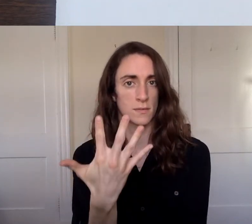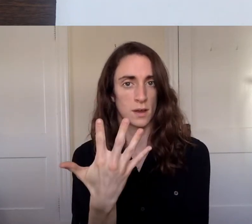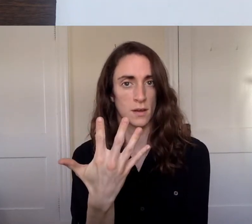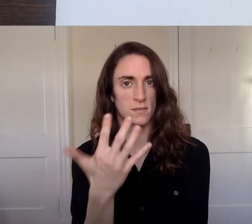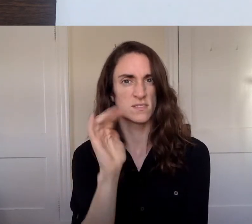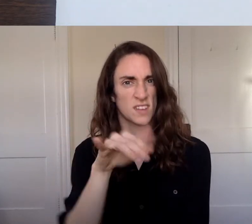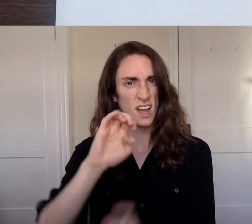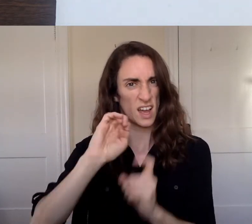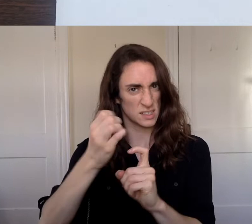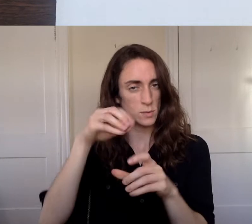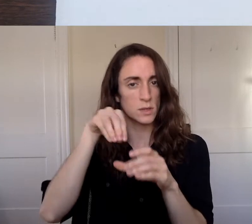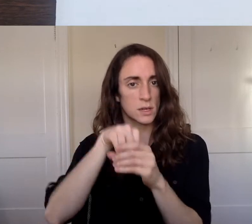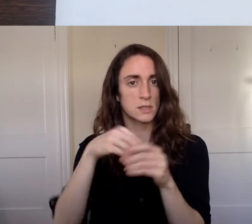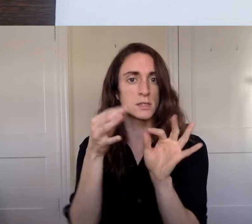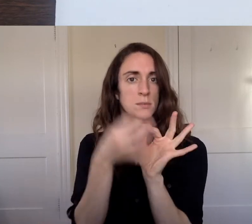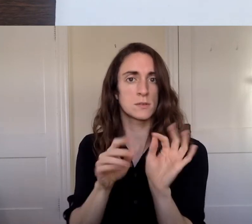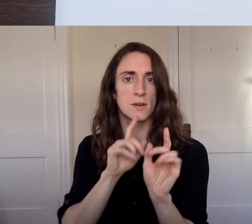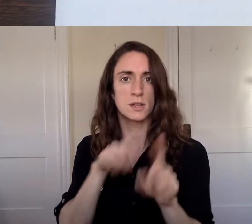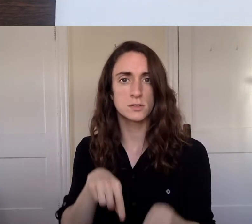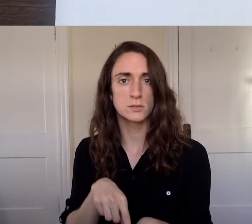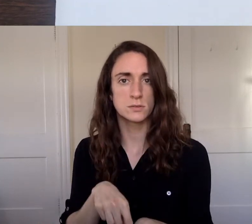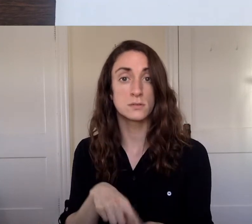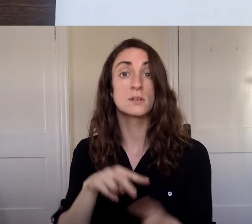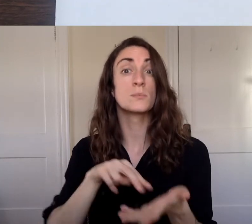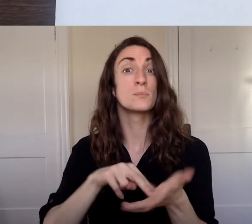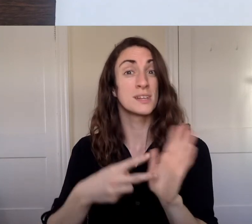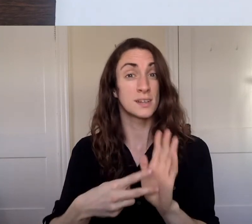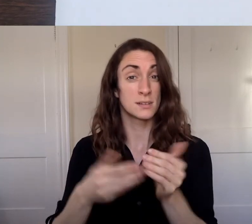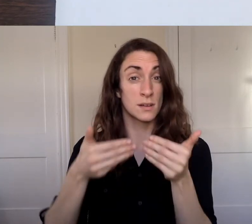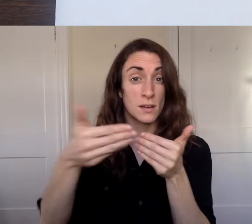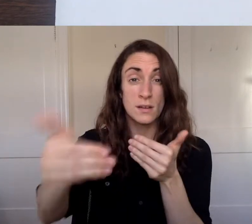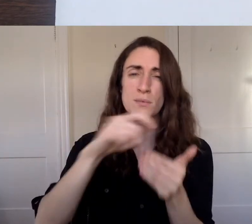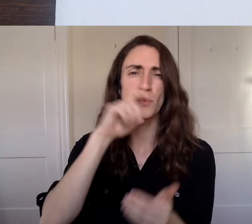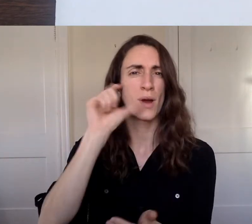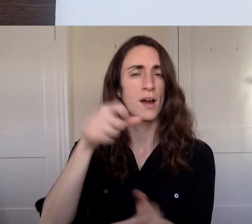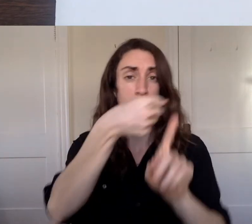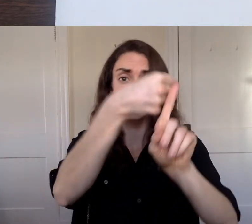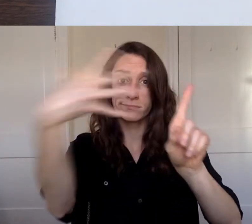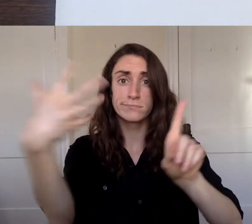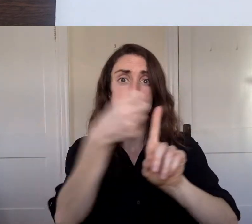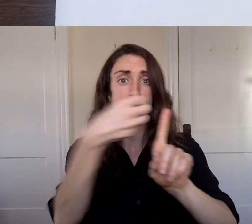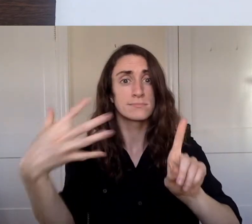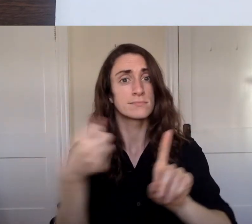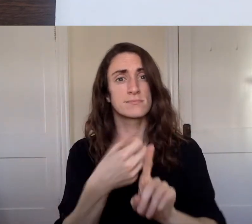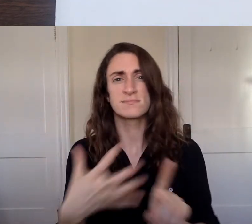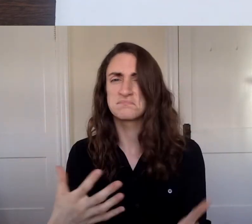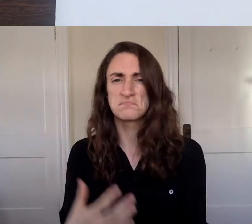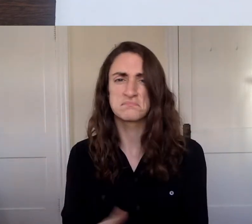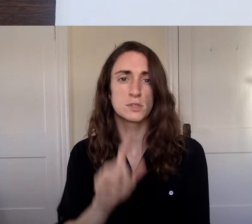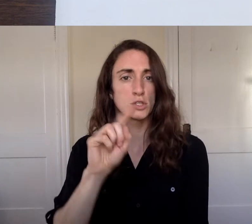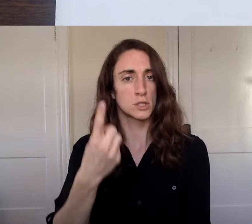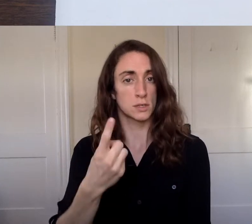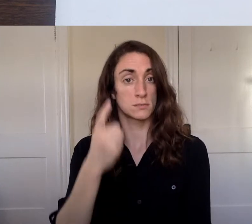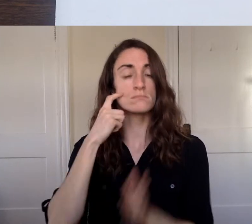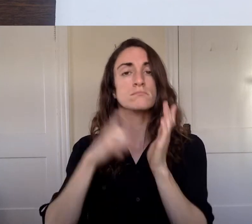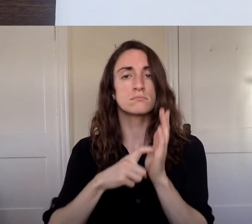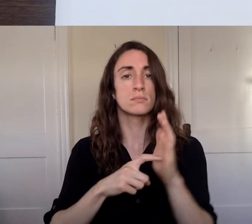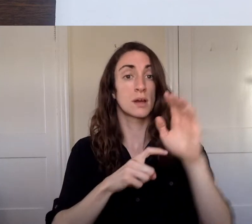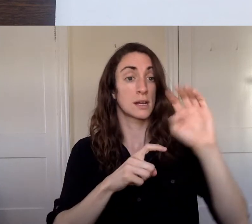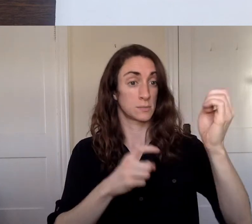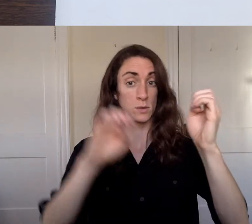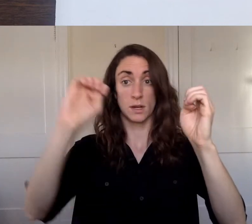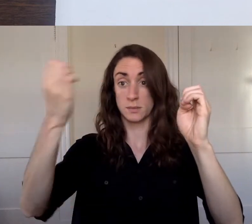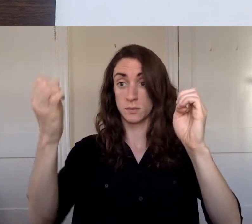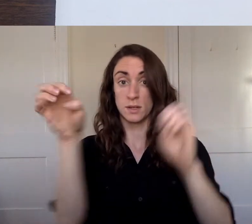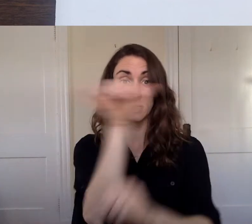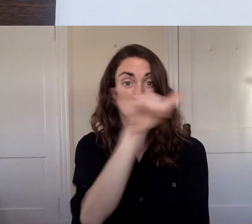in mind, which means that there's really no need to write out the expression as x times x times x times x times x as we did in the middle. You can just bear in